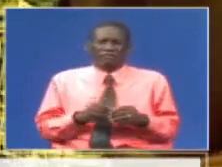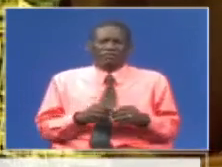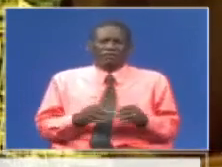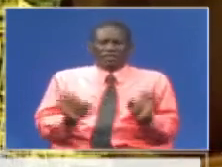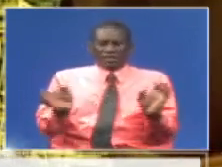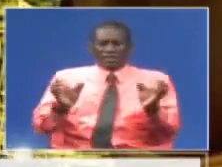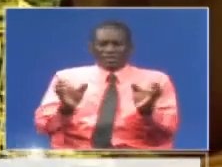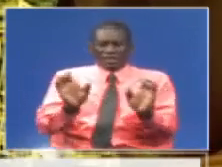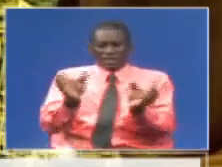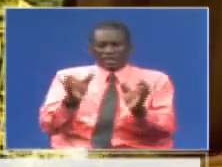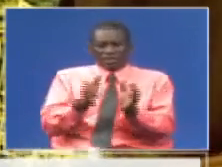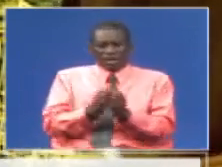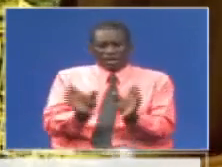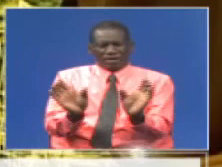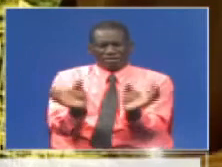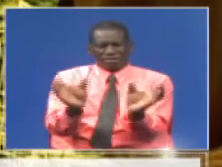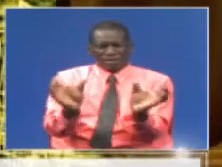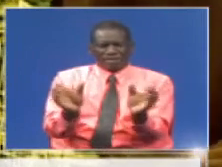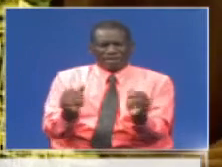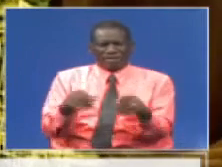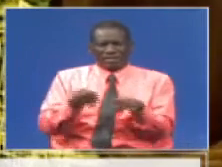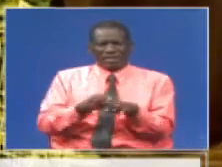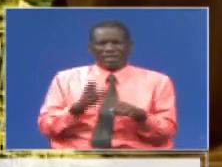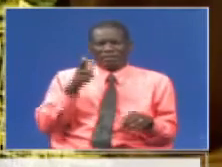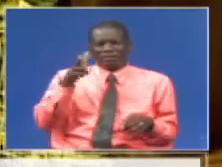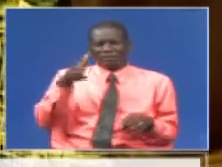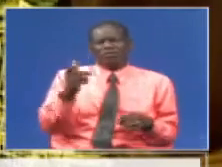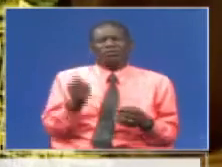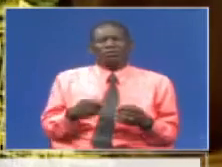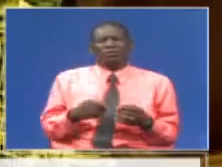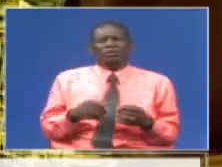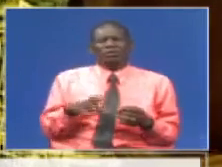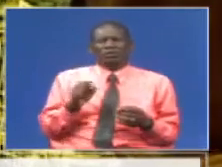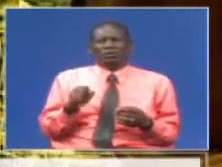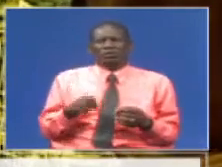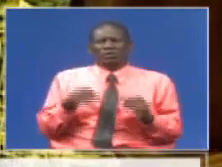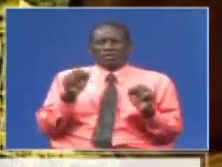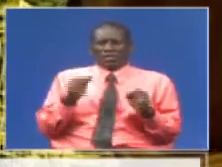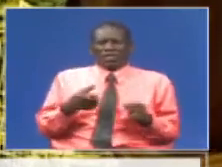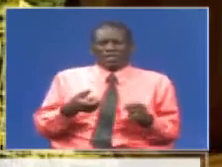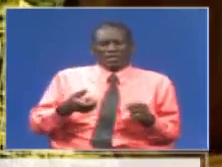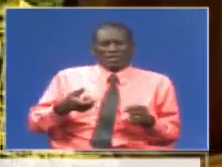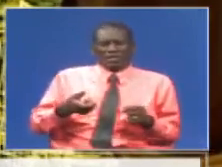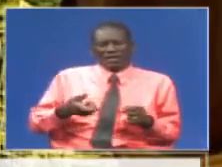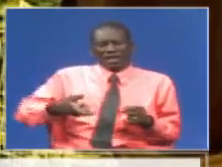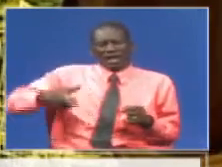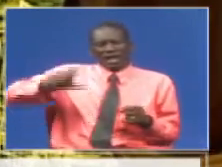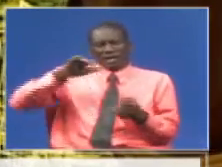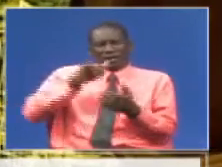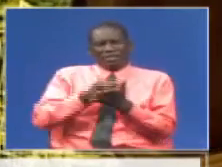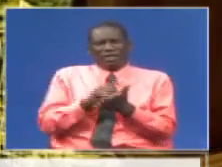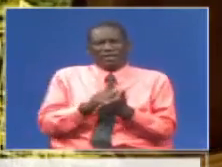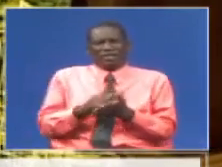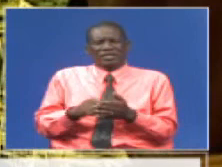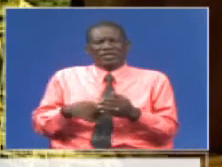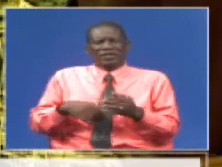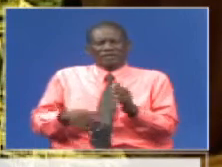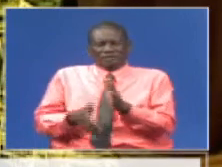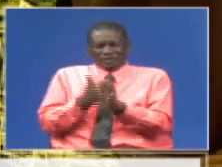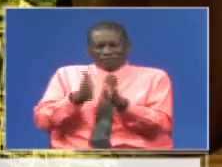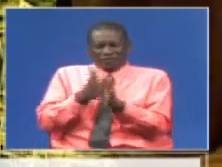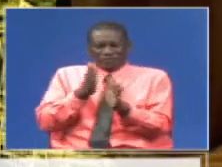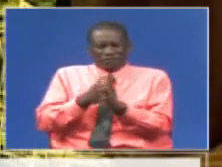radio and media is like petrol, right? So it can add that kind of, you know, that momentum to